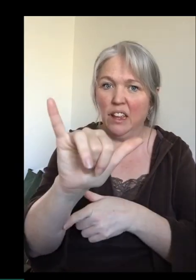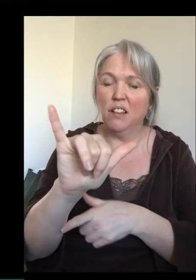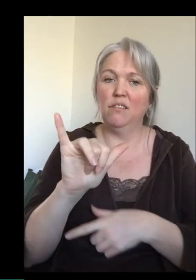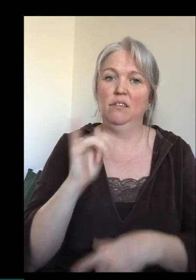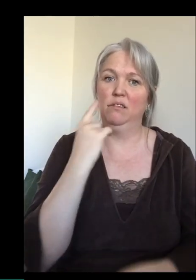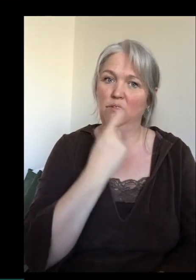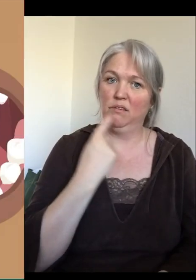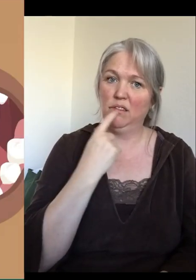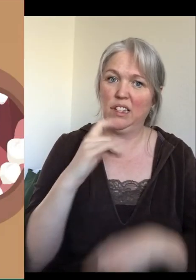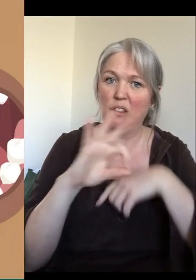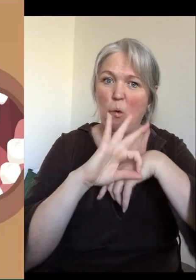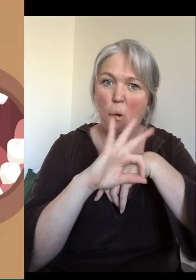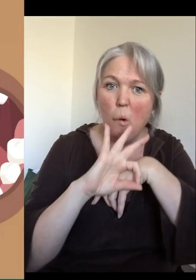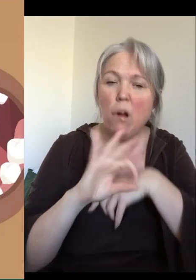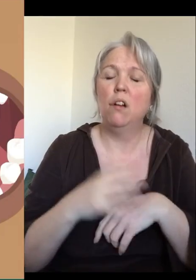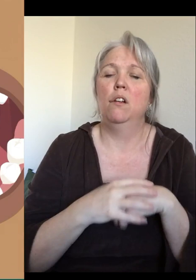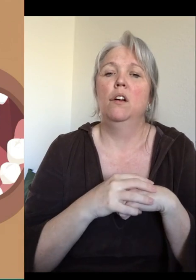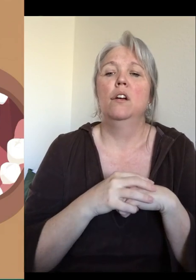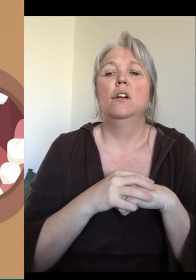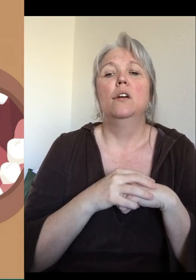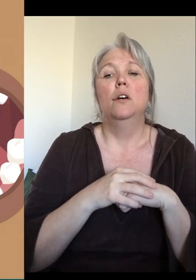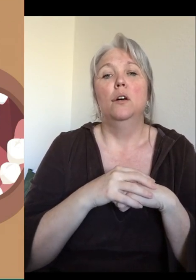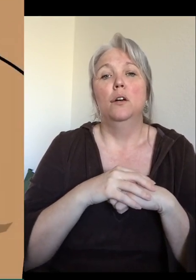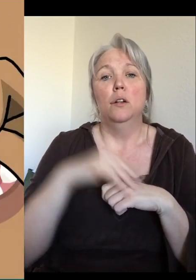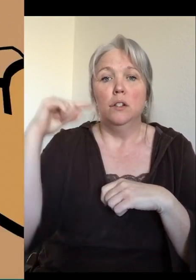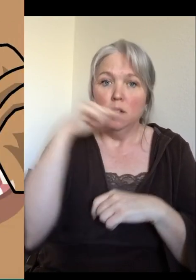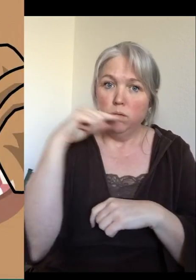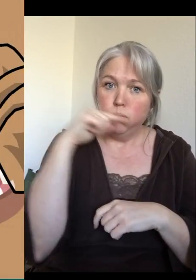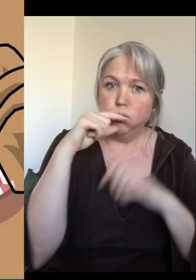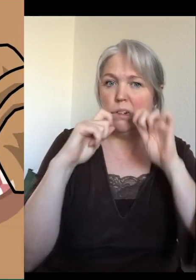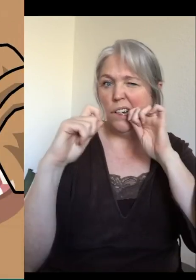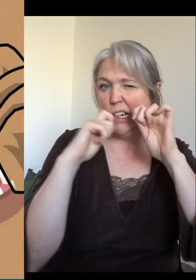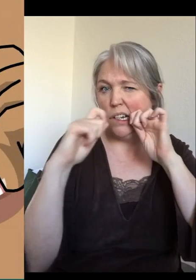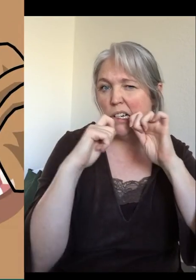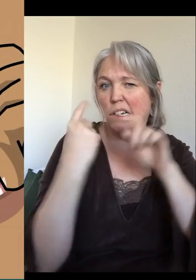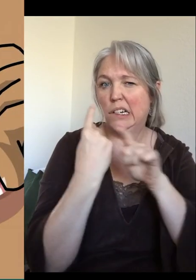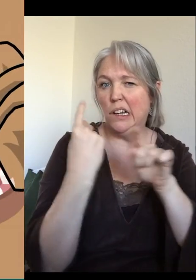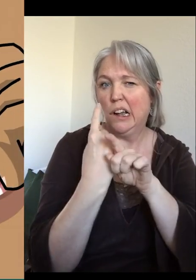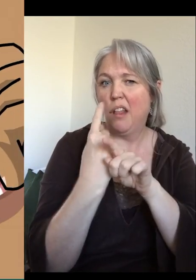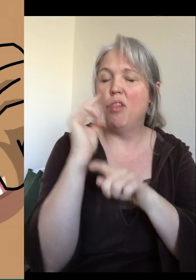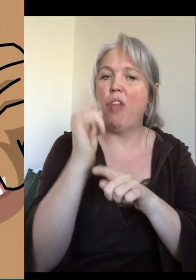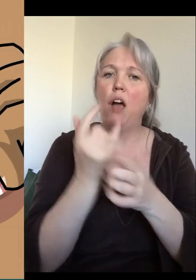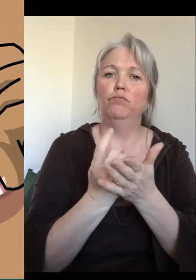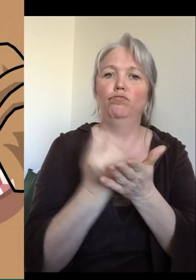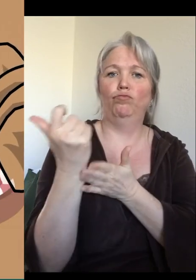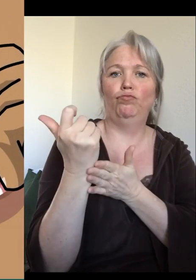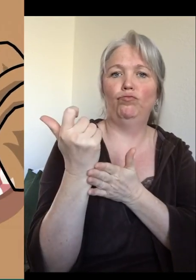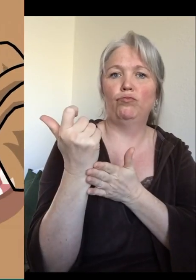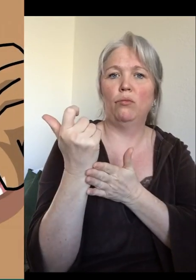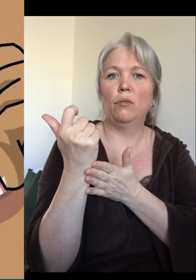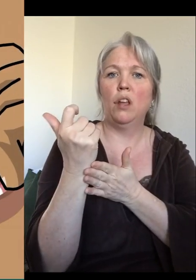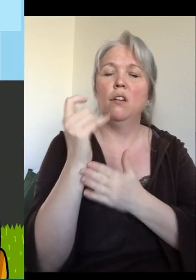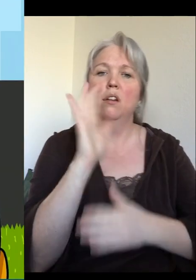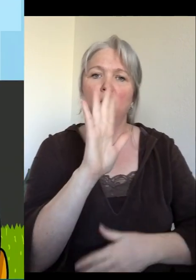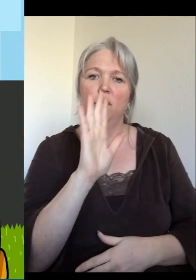Right. Brushing and flossing regularly cuts off their food supply, and that prevents plaque from getting a foothold.